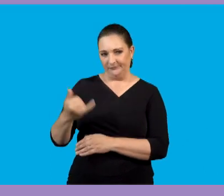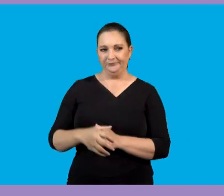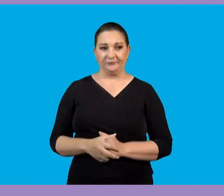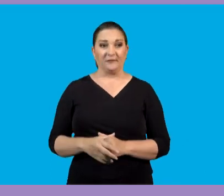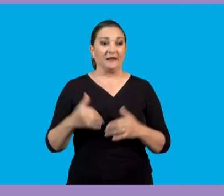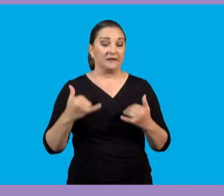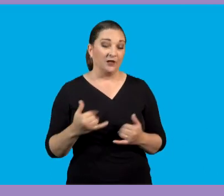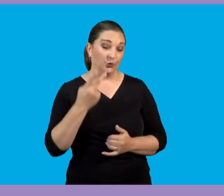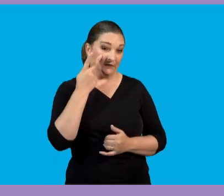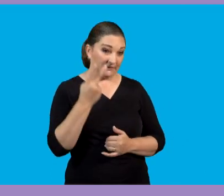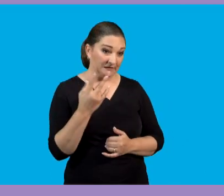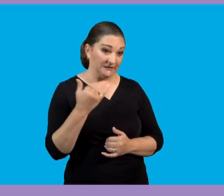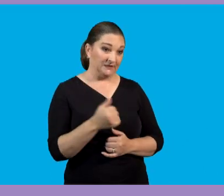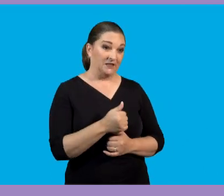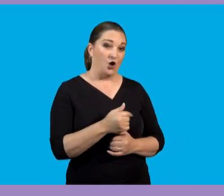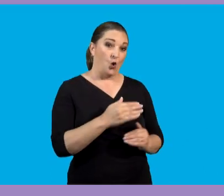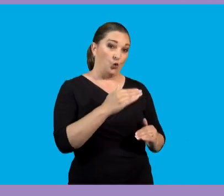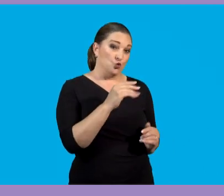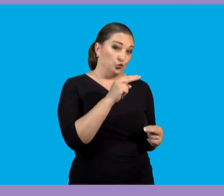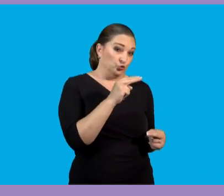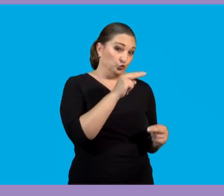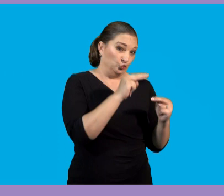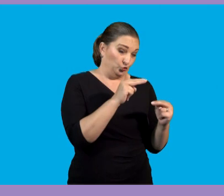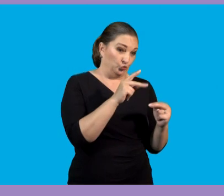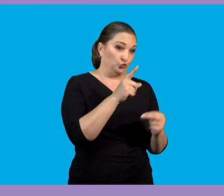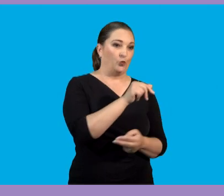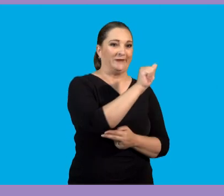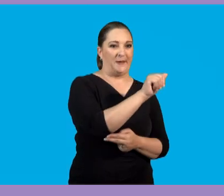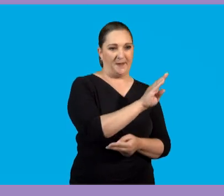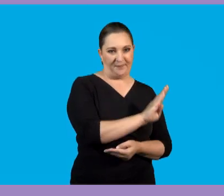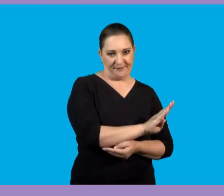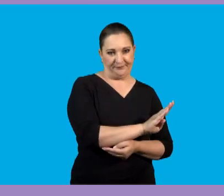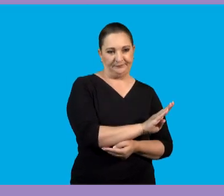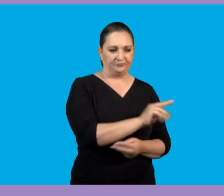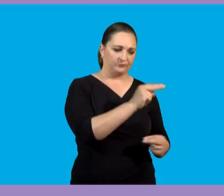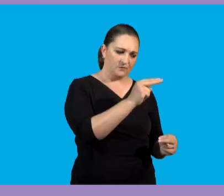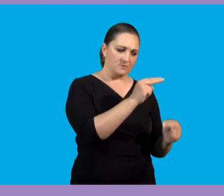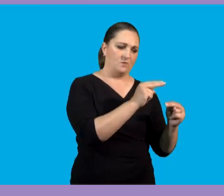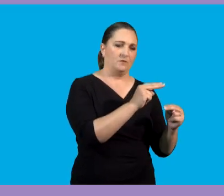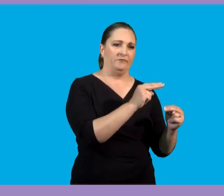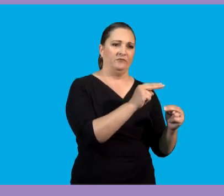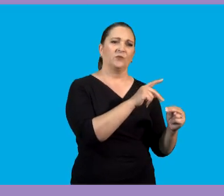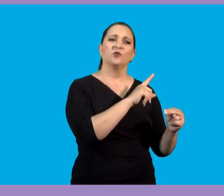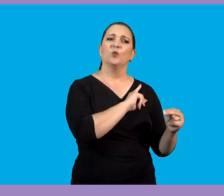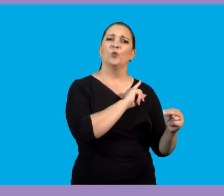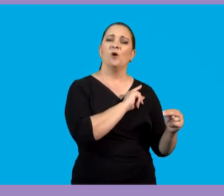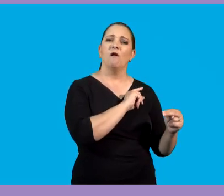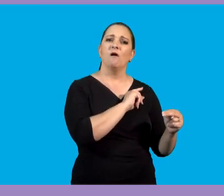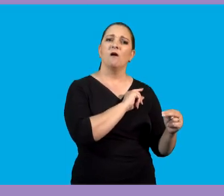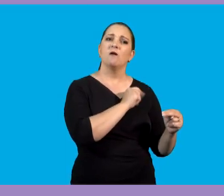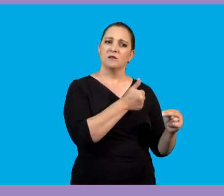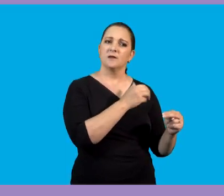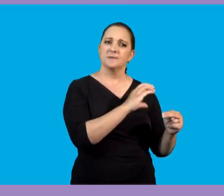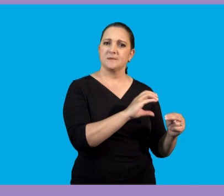can see that the smallest side here is AB, and we see that it is the smallest side because of the measurements that have been